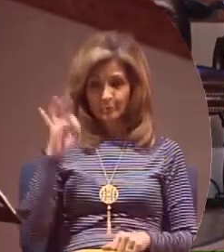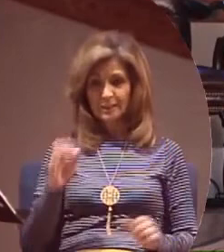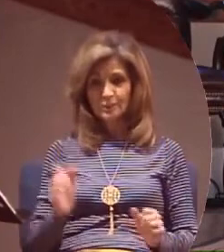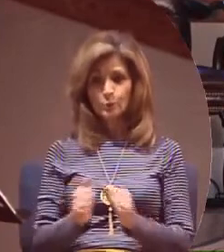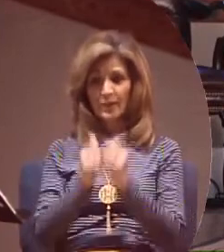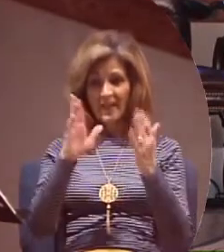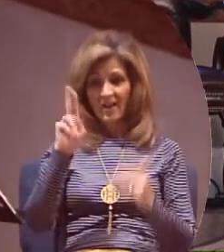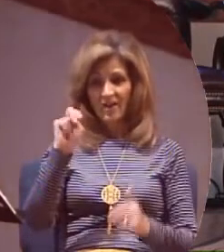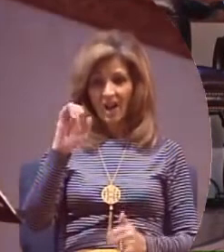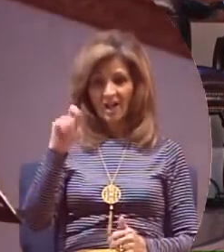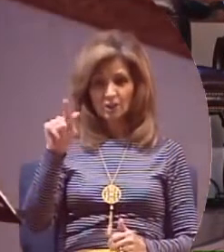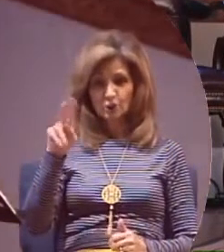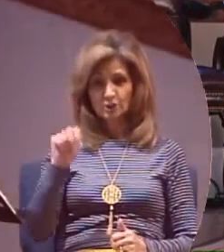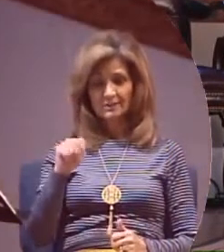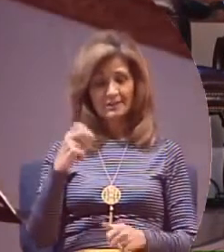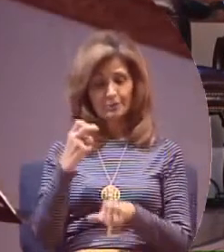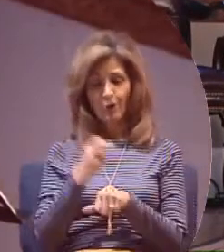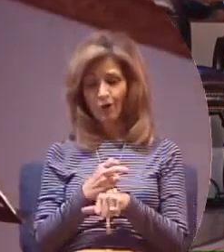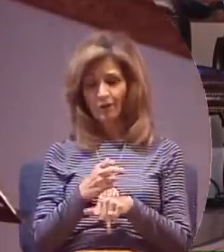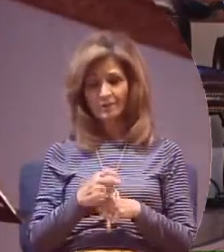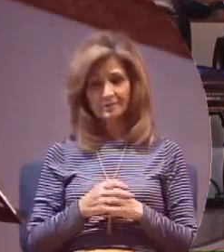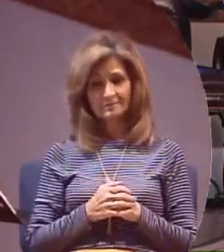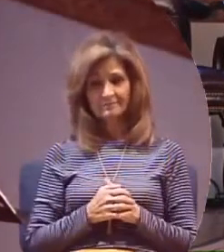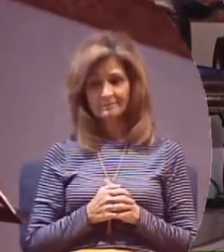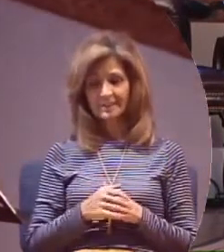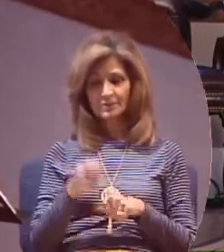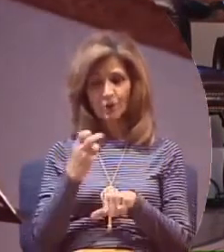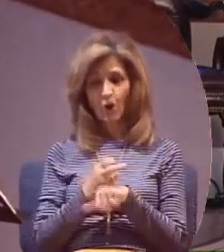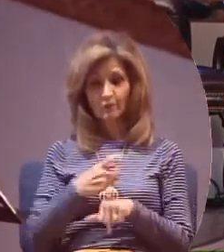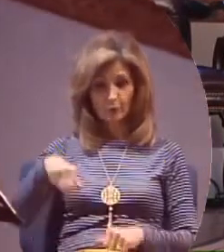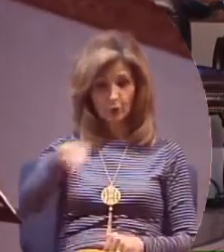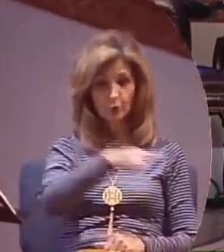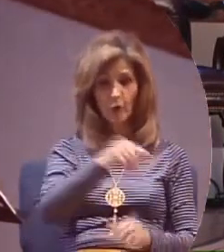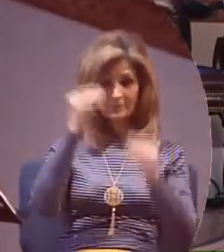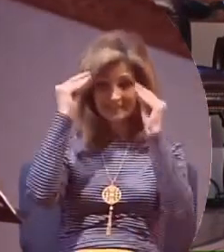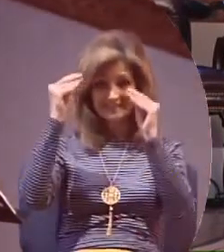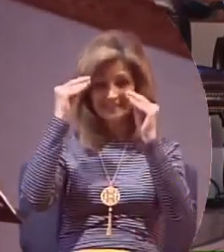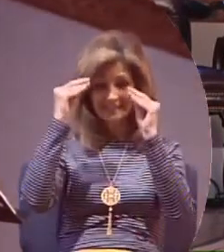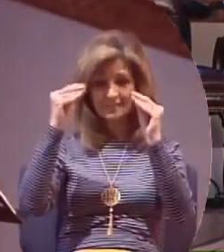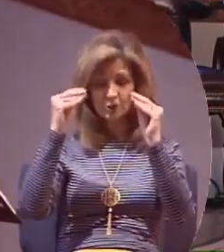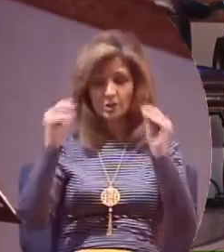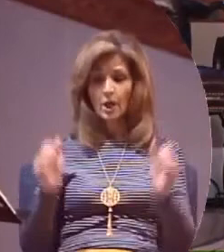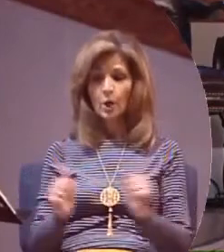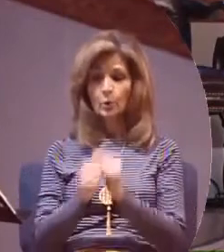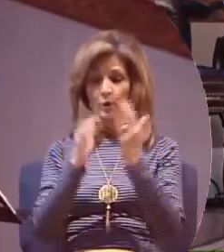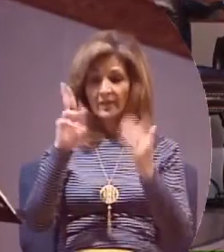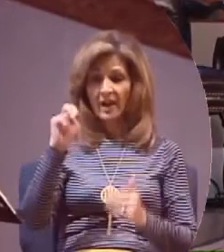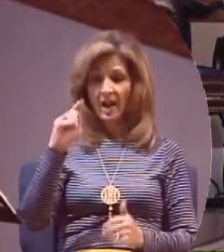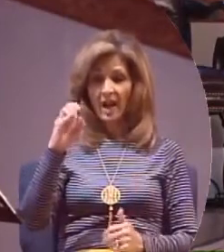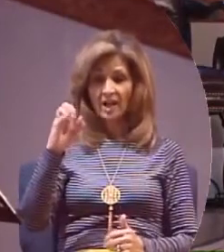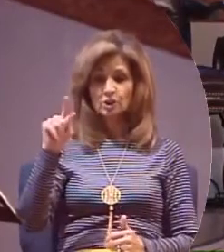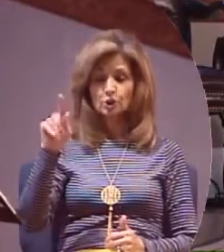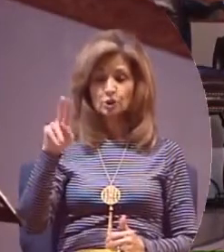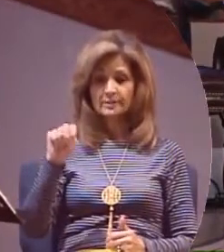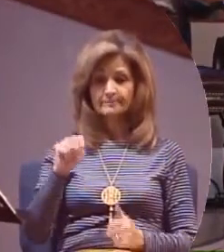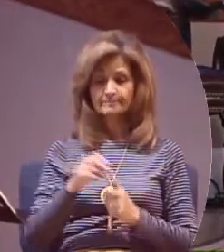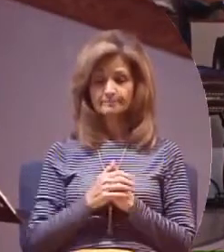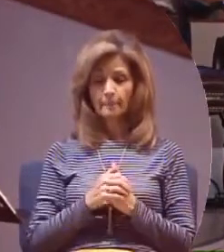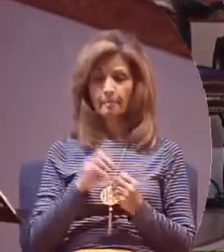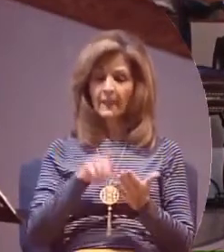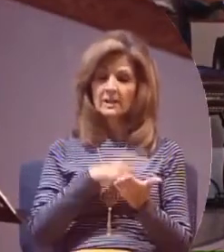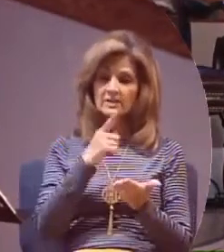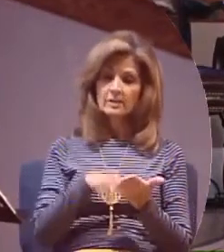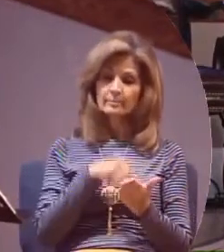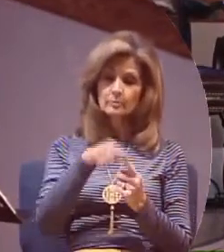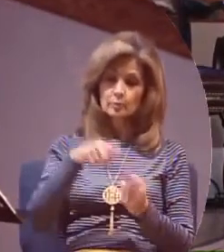Amen. It's hard. It's hard for y'all to teach without unction. You know, sometimes